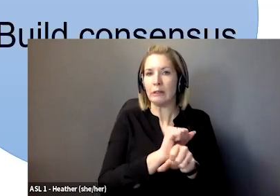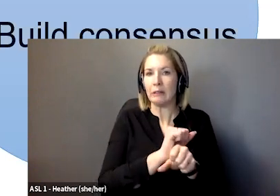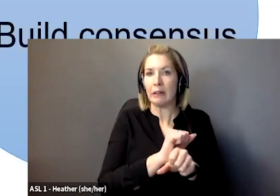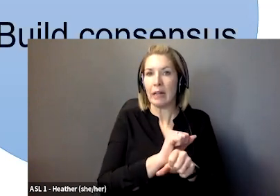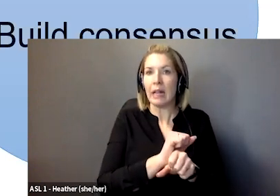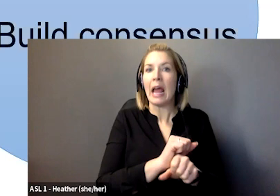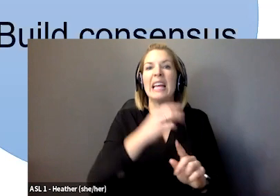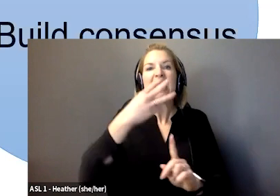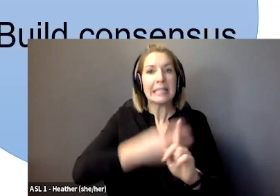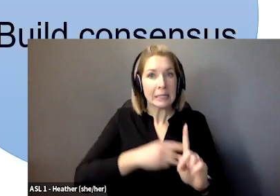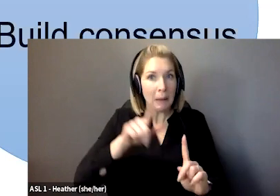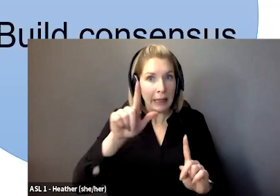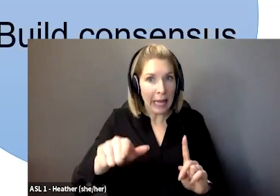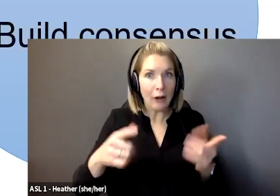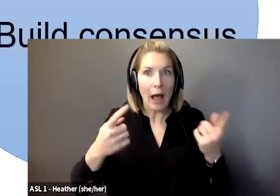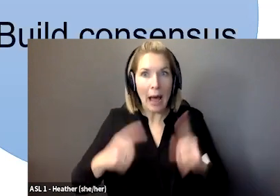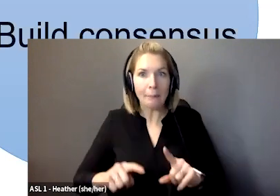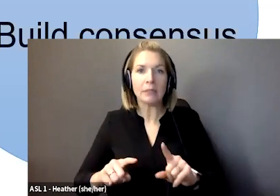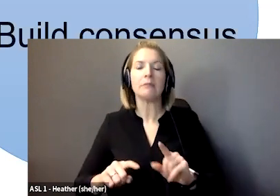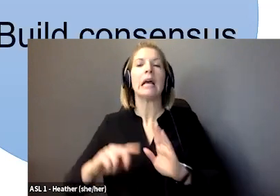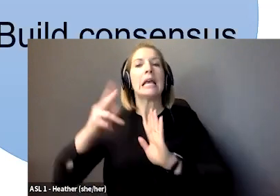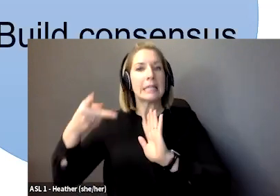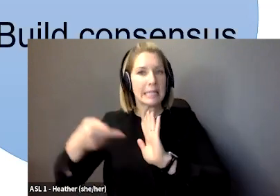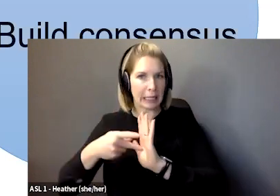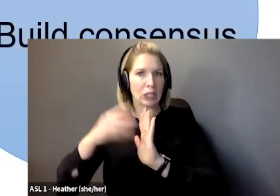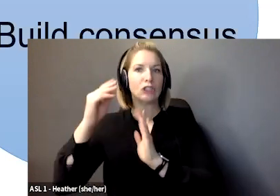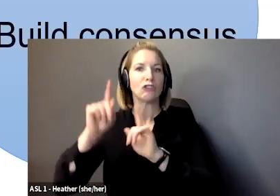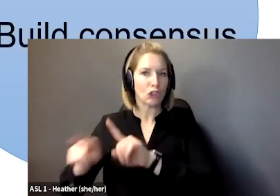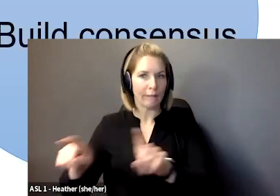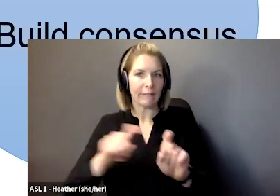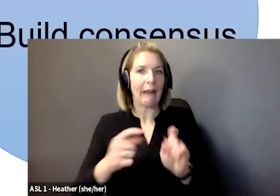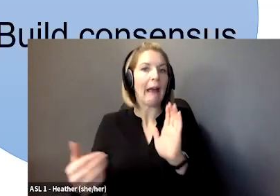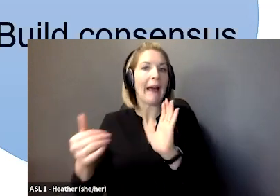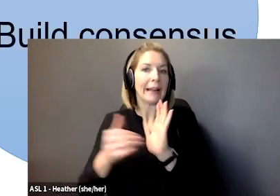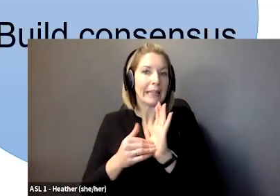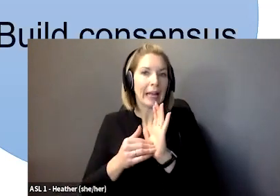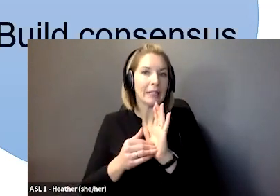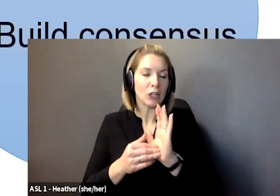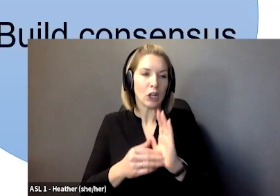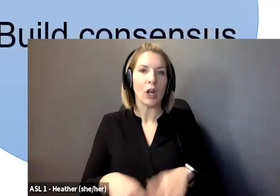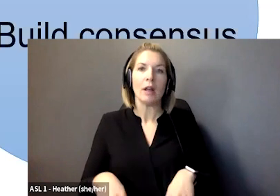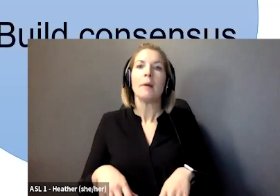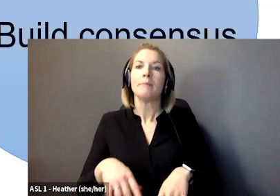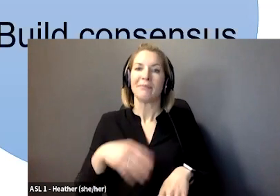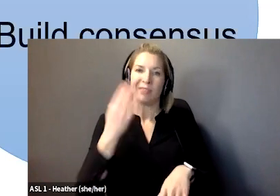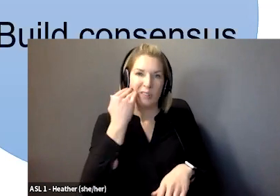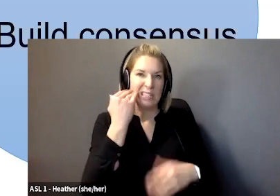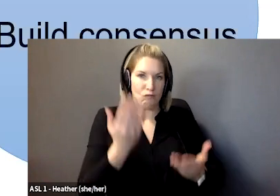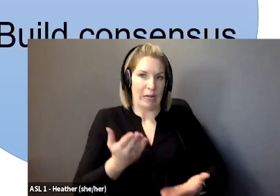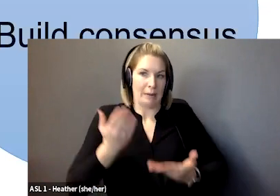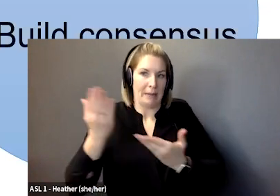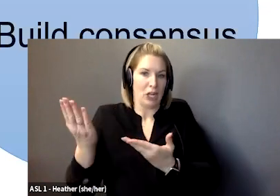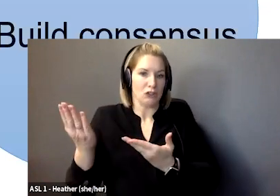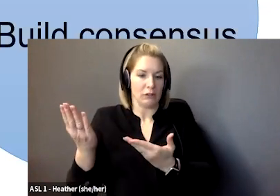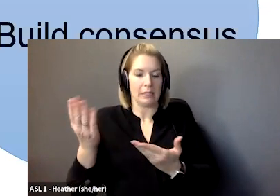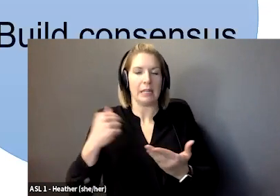second Delphi survey, participants are then asked to rank the recommendations that were suggested in the previous round in order to